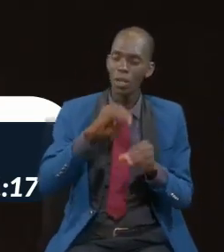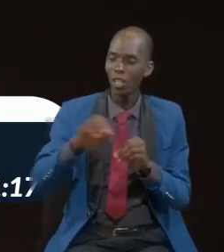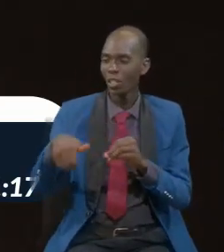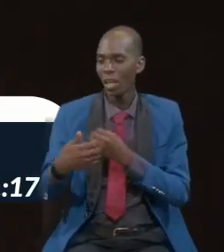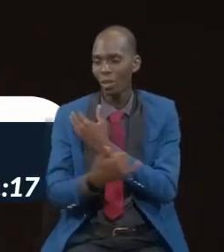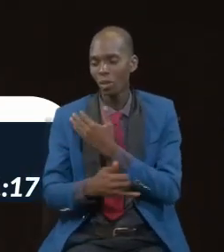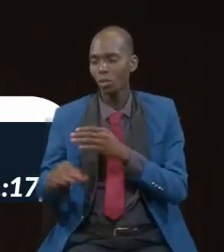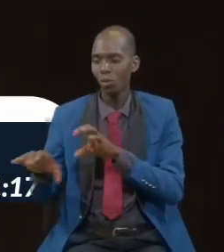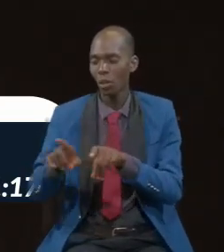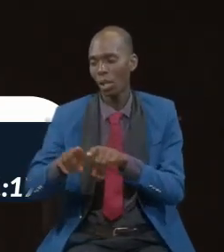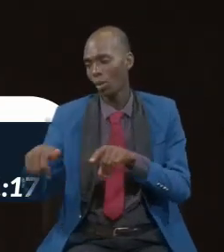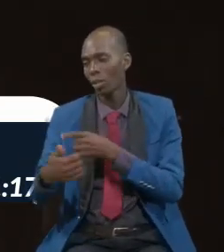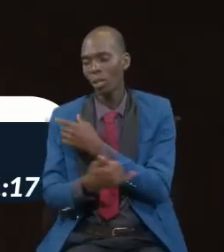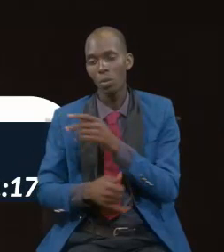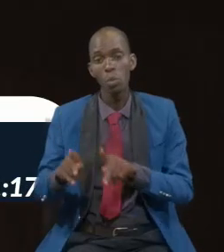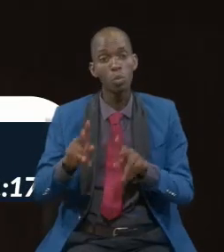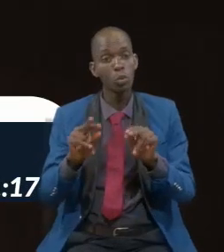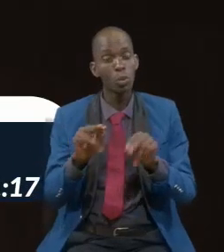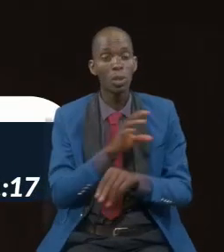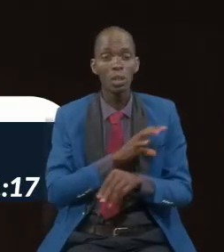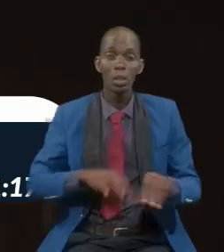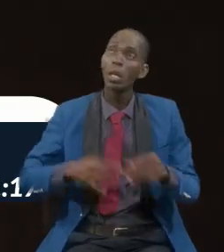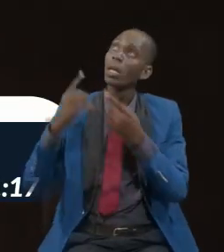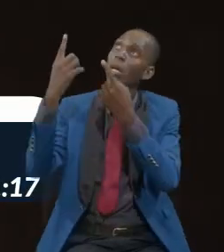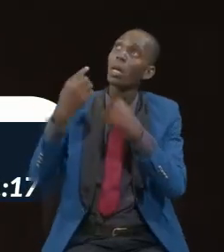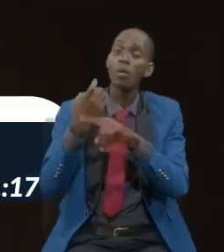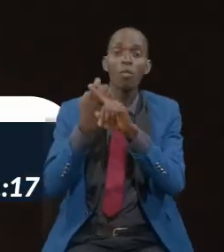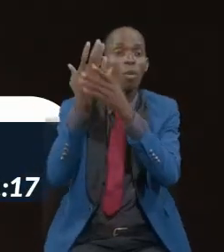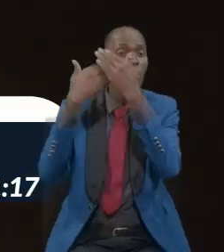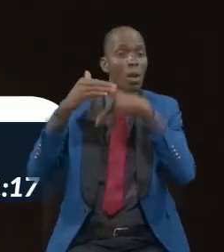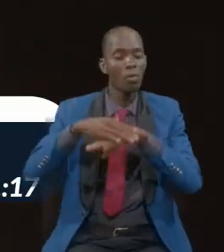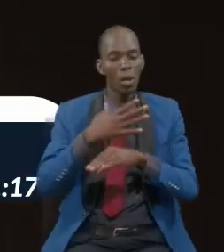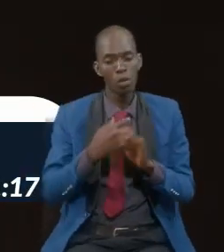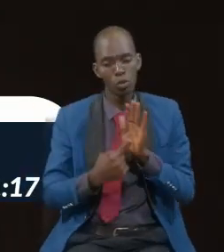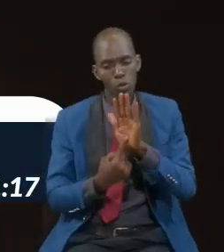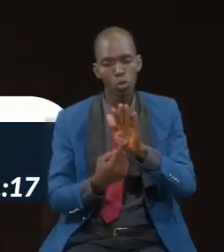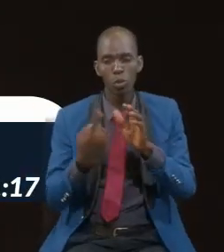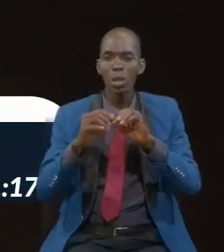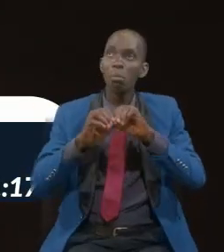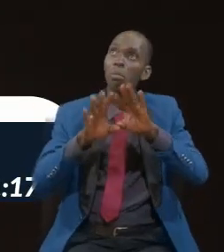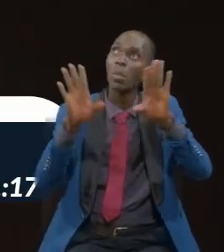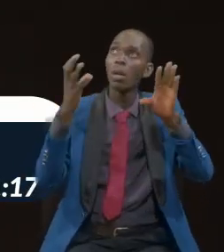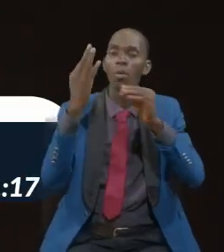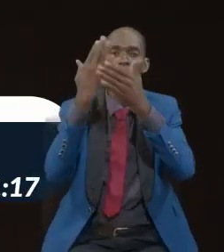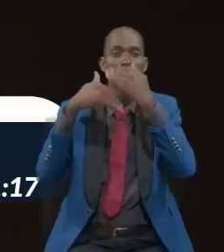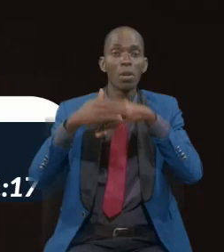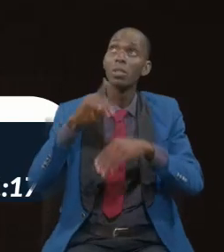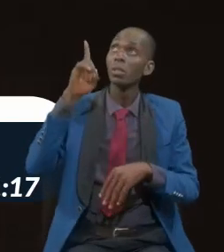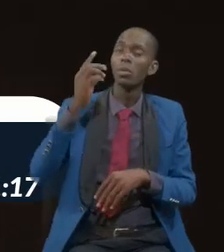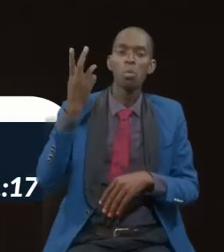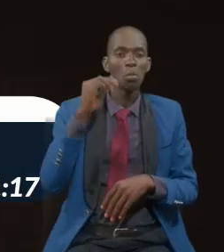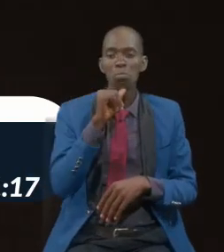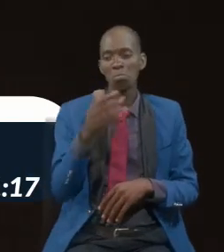Babylonians did know he came from heaven and he showed the life of Heaven it was impartial it